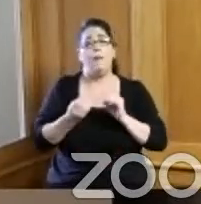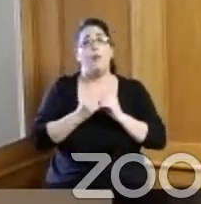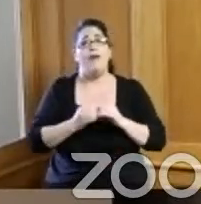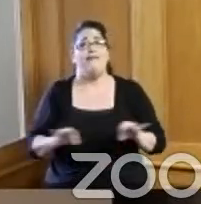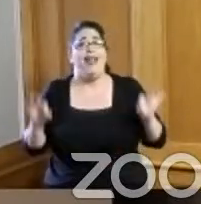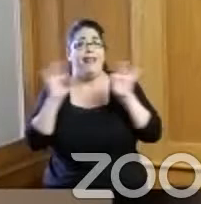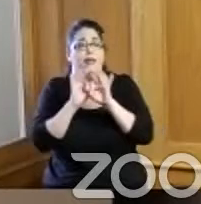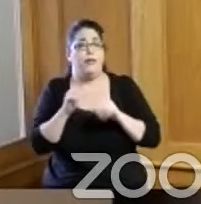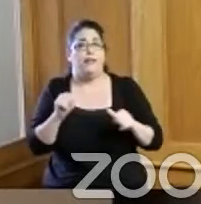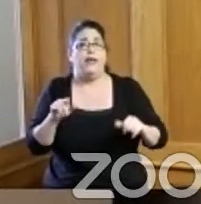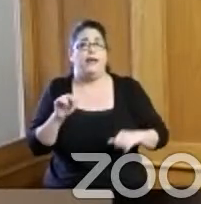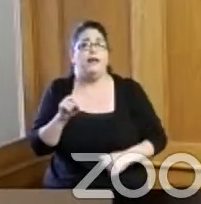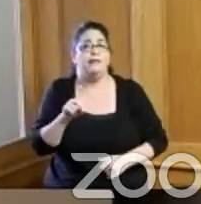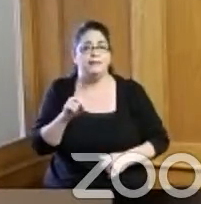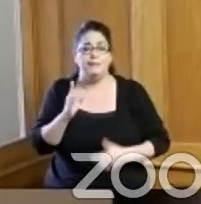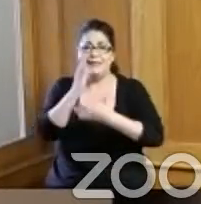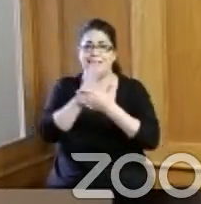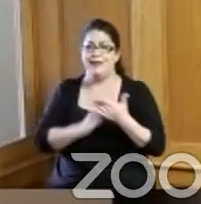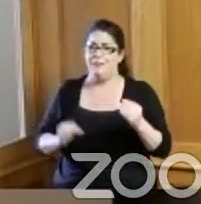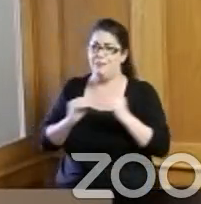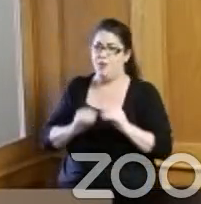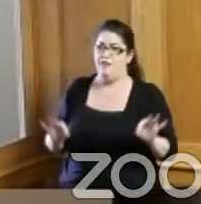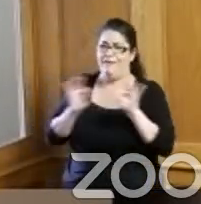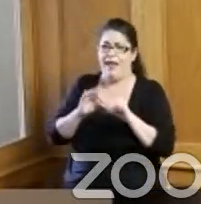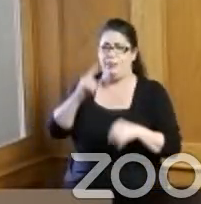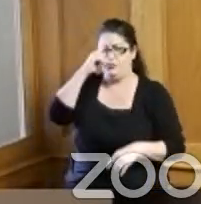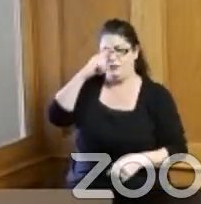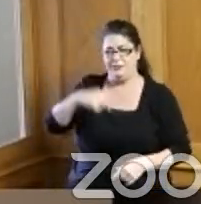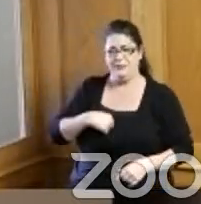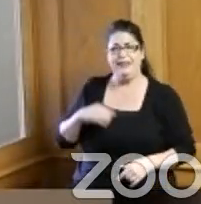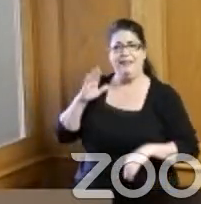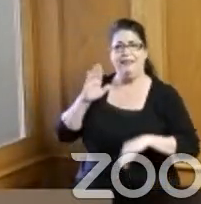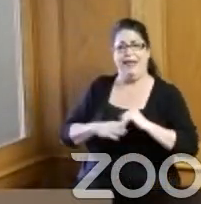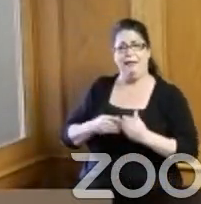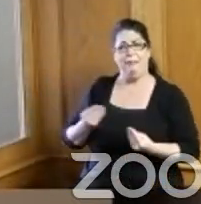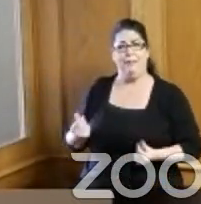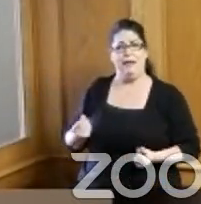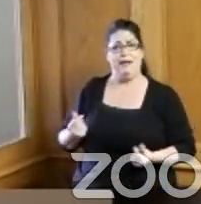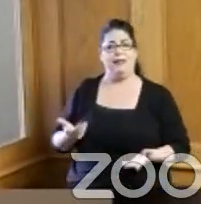but some things are more important to me. And